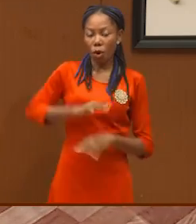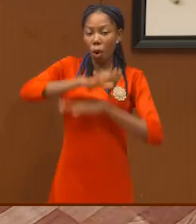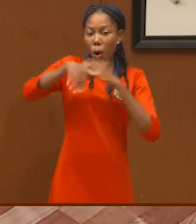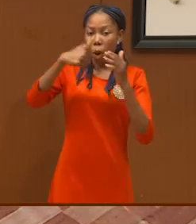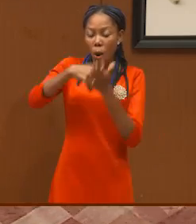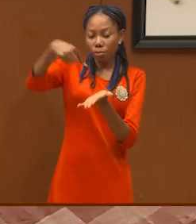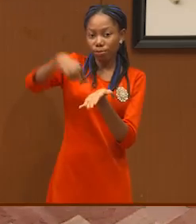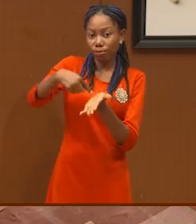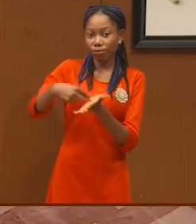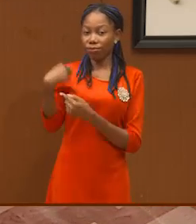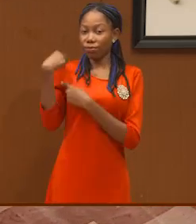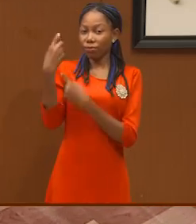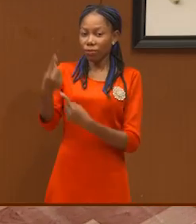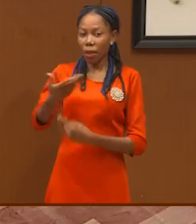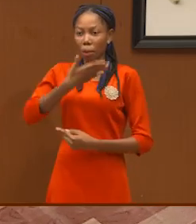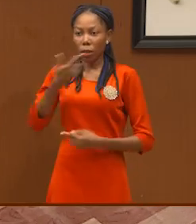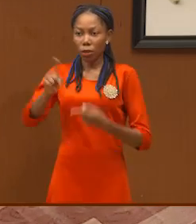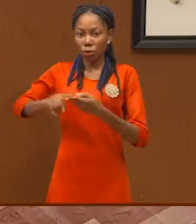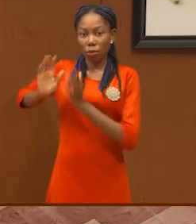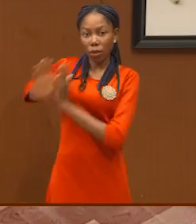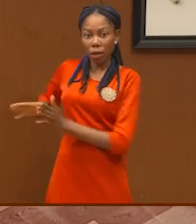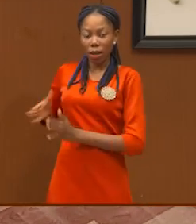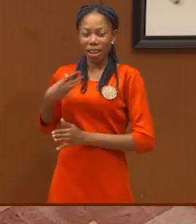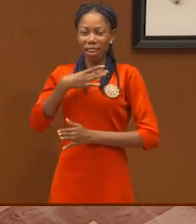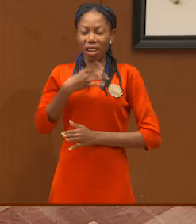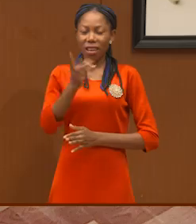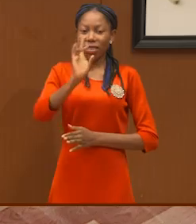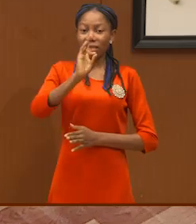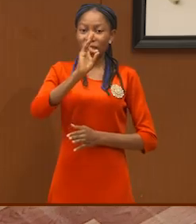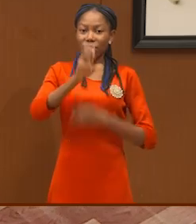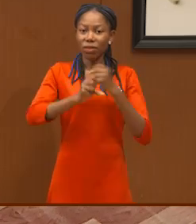bill, I'm going to leave it for you, which is he accumulated to like